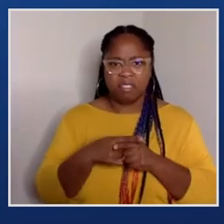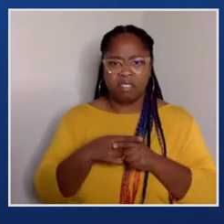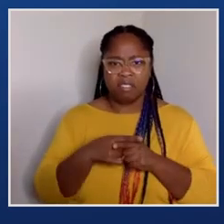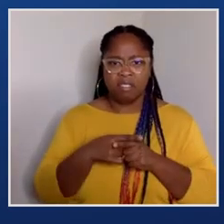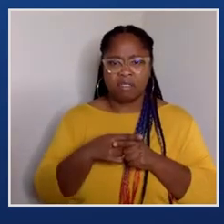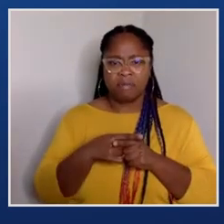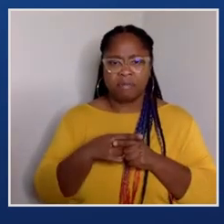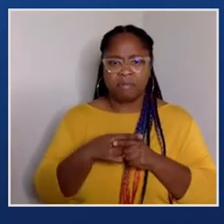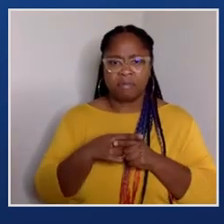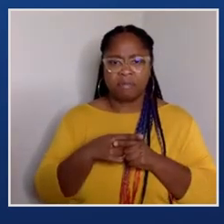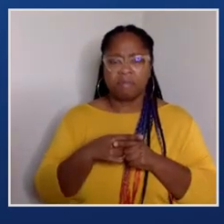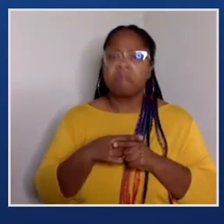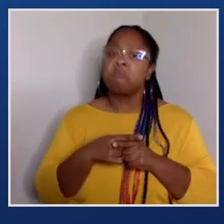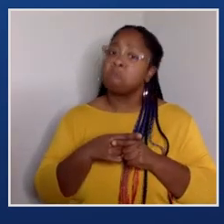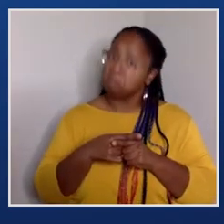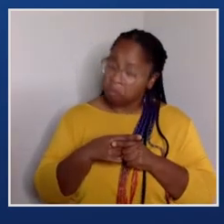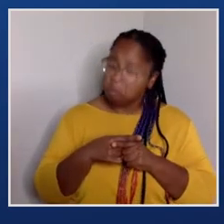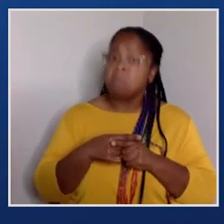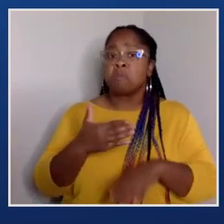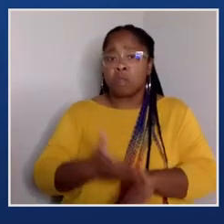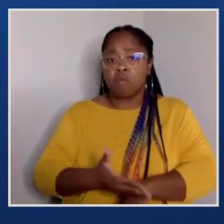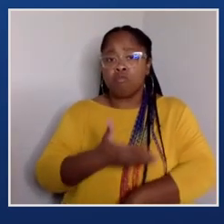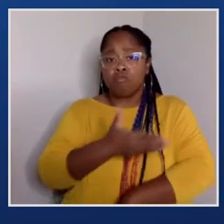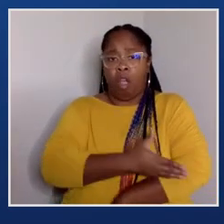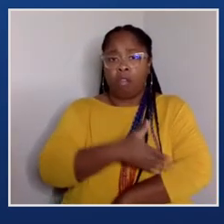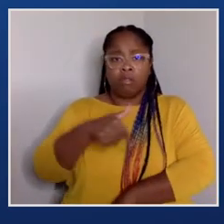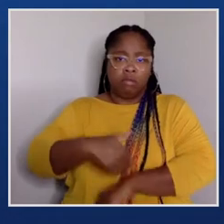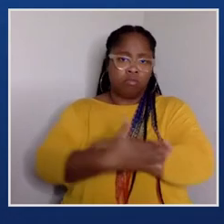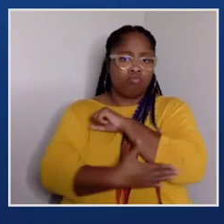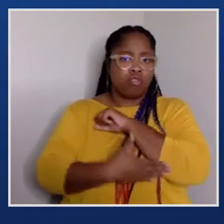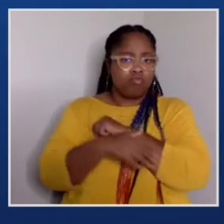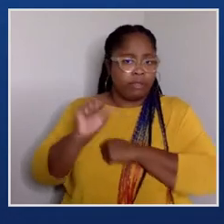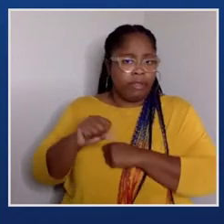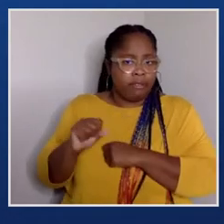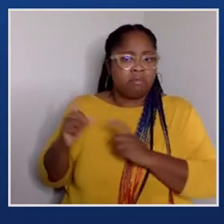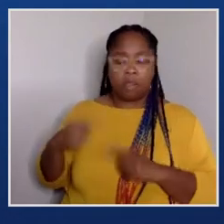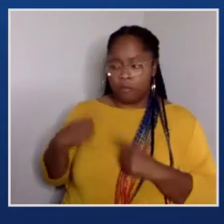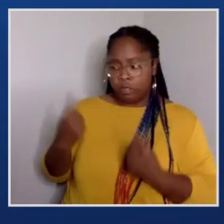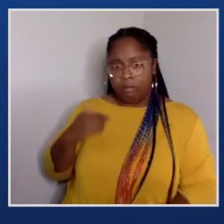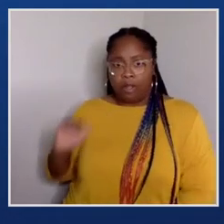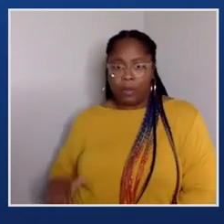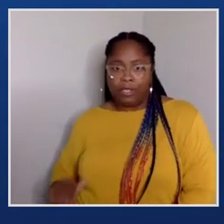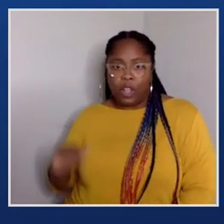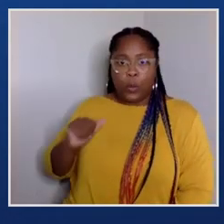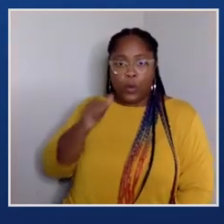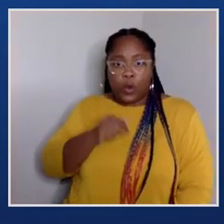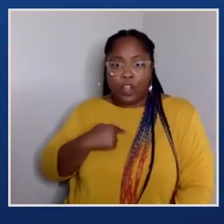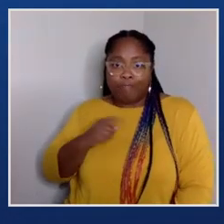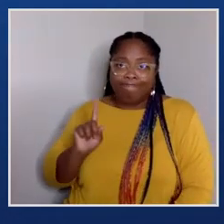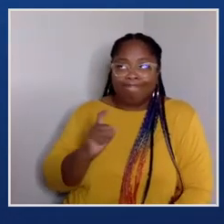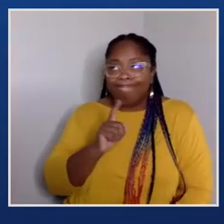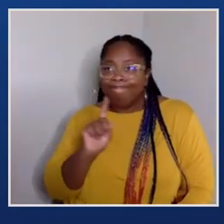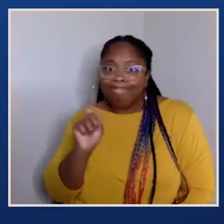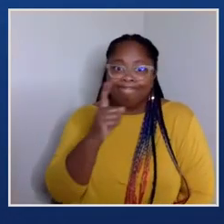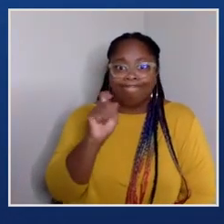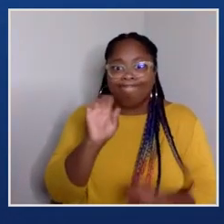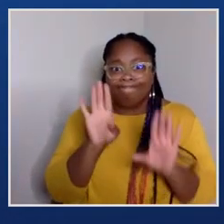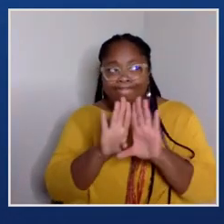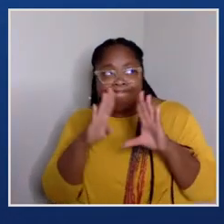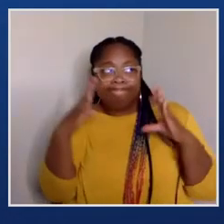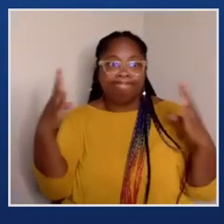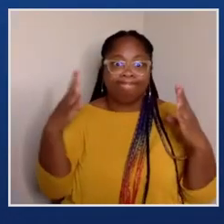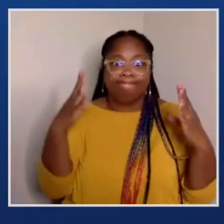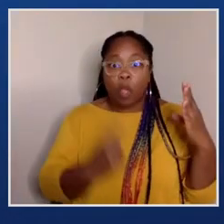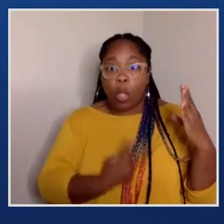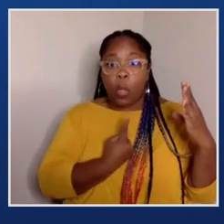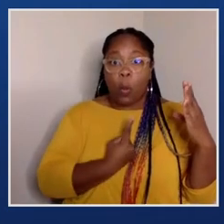We have made much progress in our country since I was a little girl walking up those steps alone to desegregate